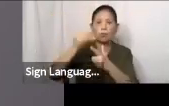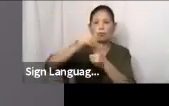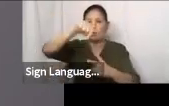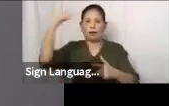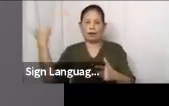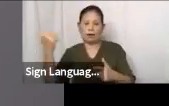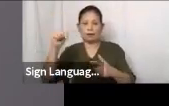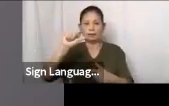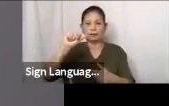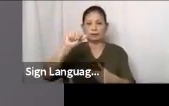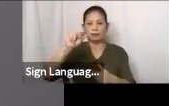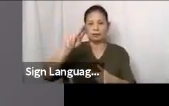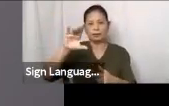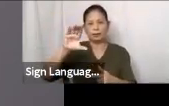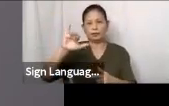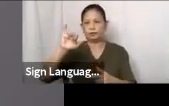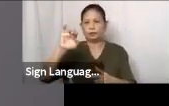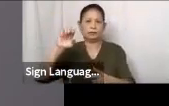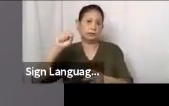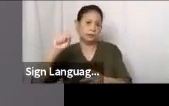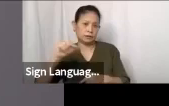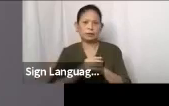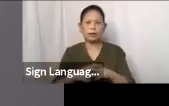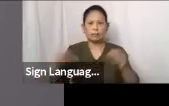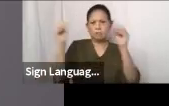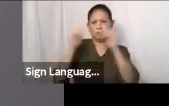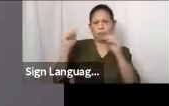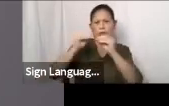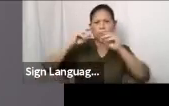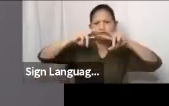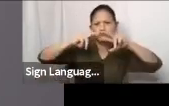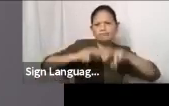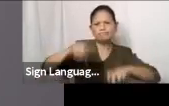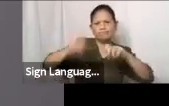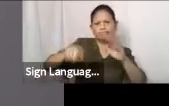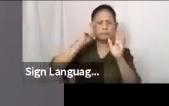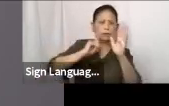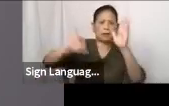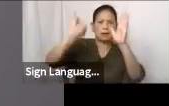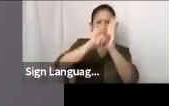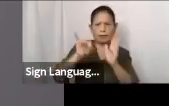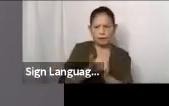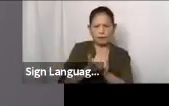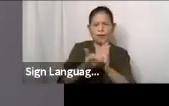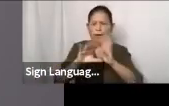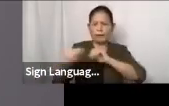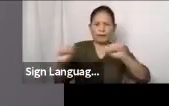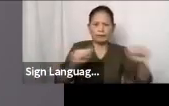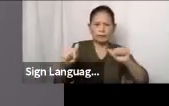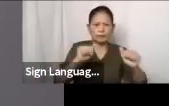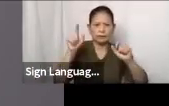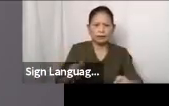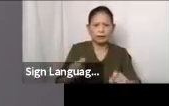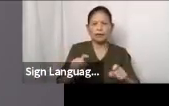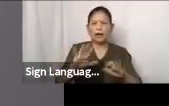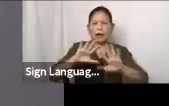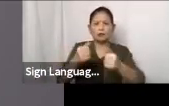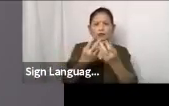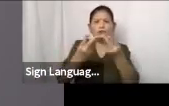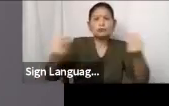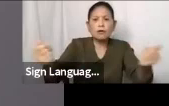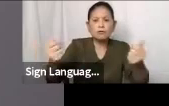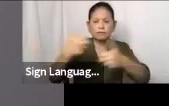More research and action are needed to identify and solve the problems faced by transgender people in